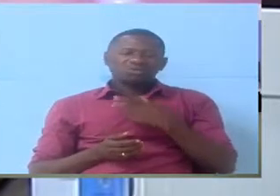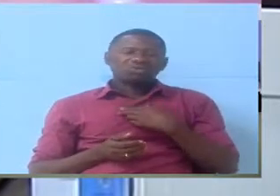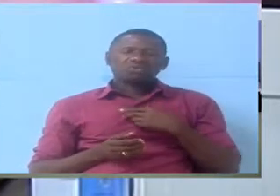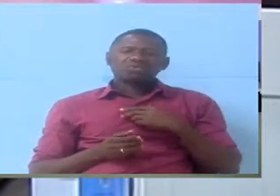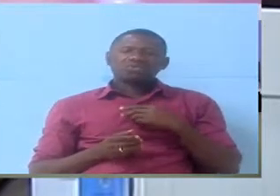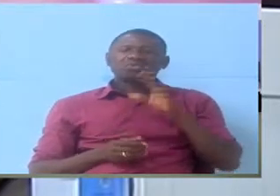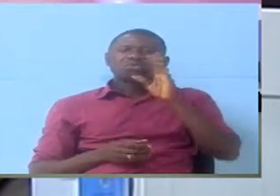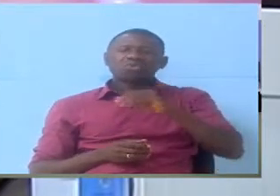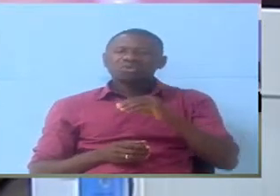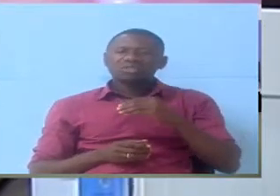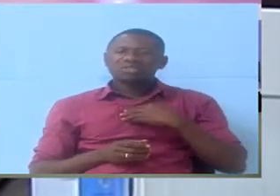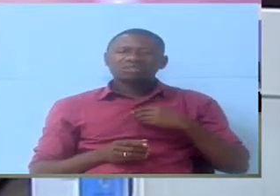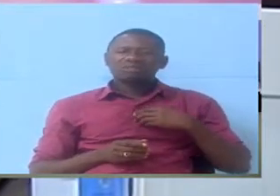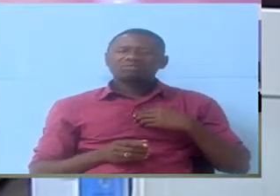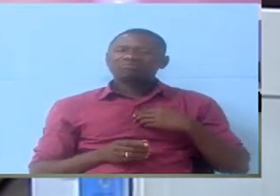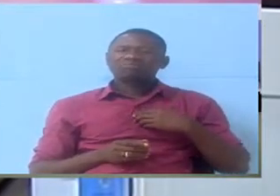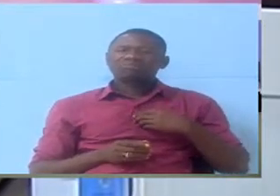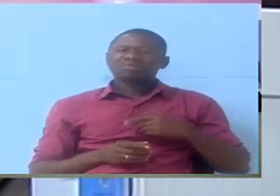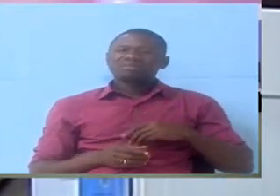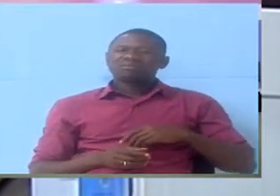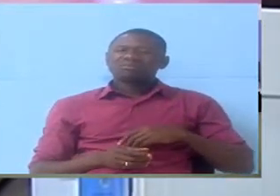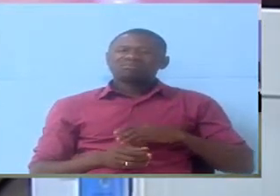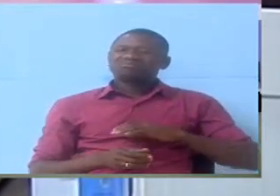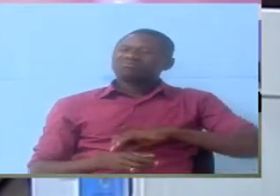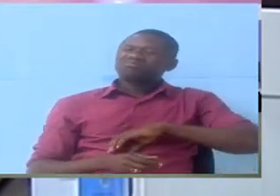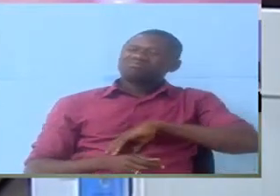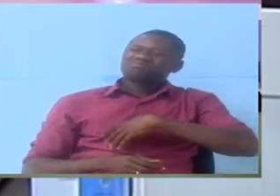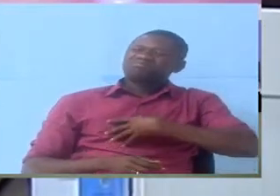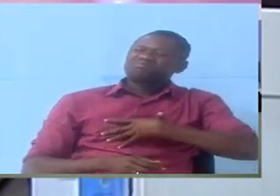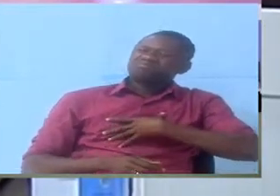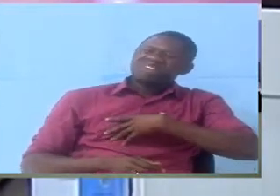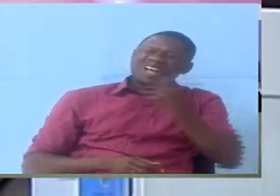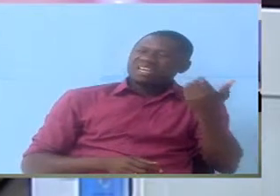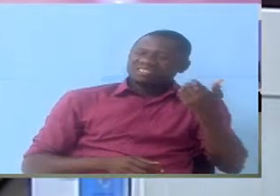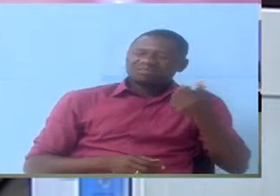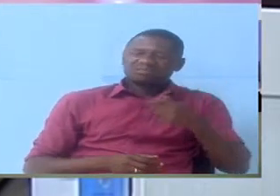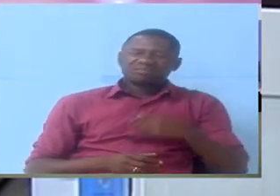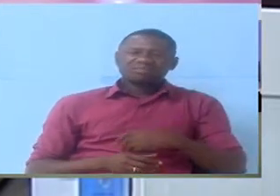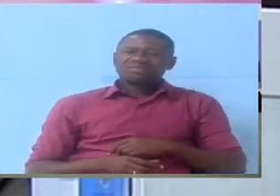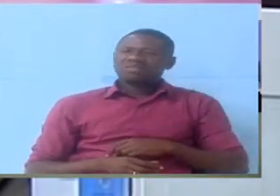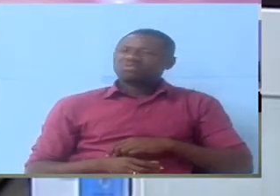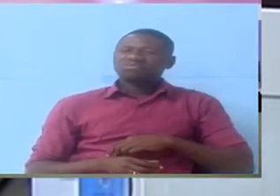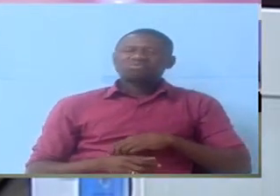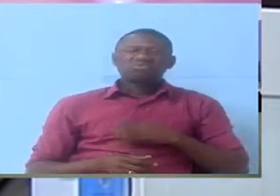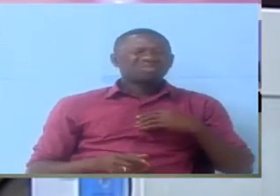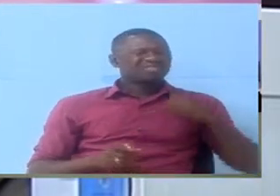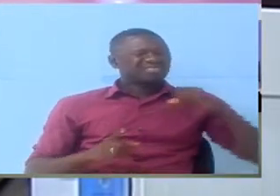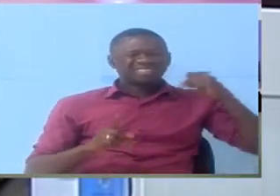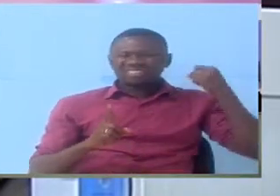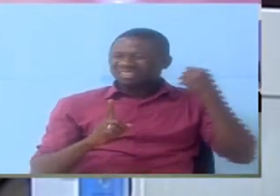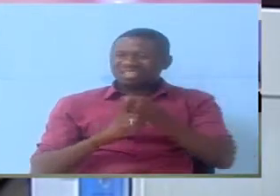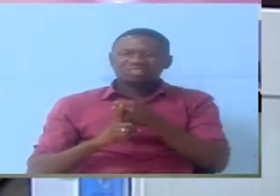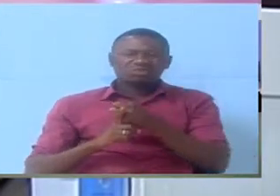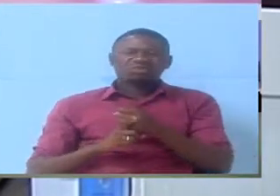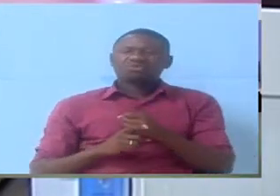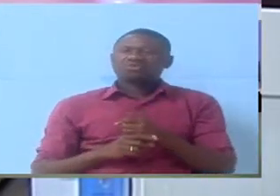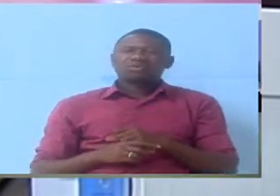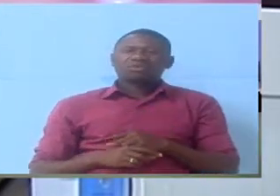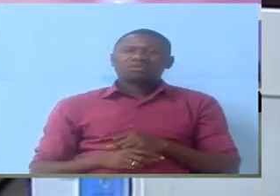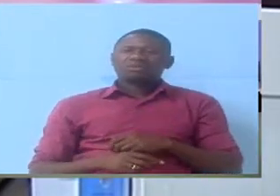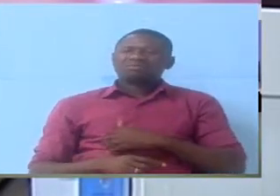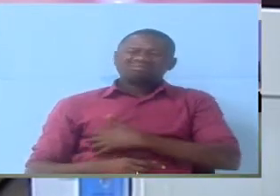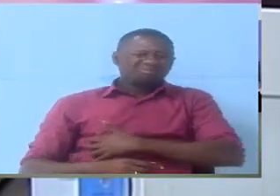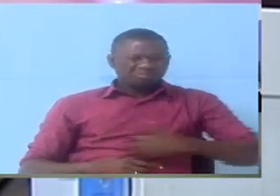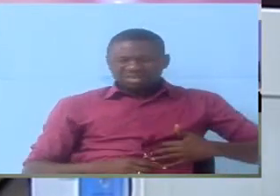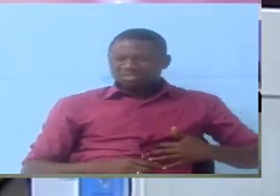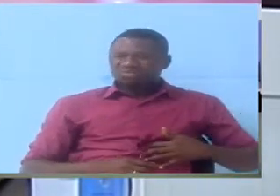Amunta aketa tilimbalialti. It was treacherous. Aketa jamfa jawoleti. It was heinous. Aketa ngani ya jawoleti. To kill people. Puruka